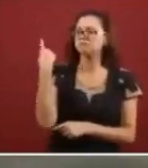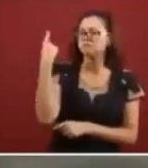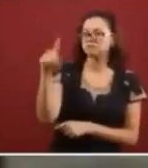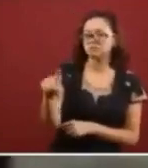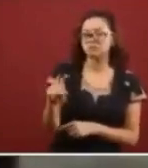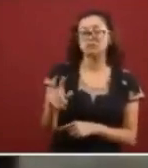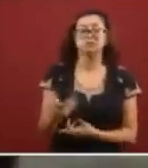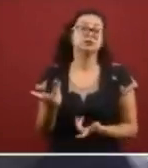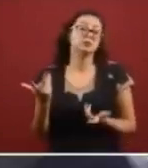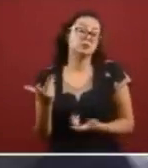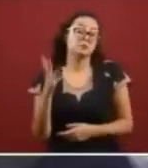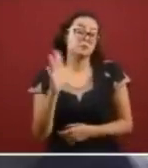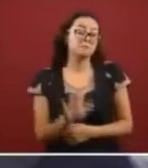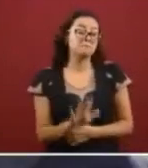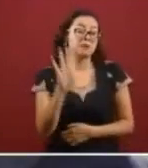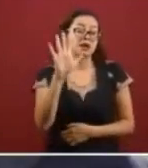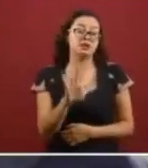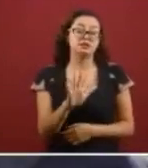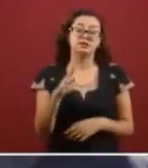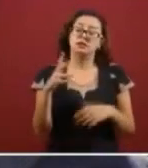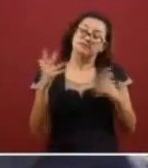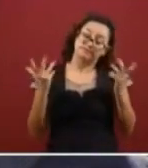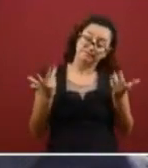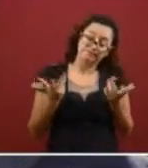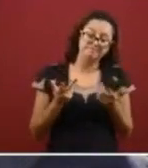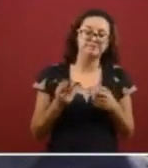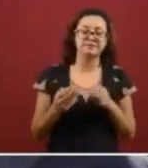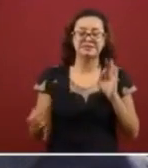It seemed that there was a window